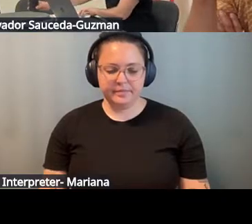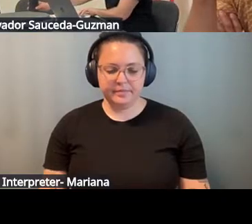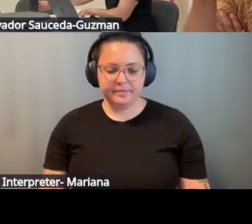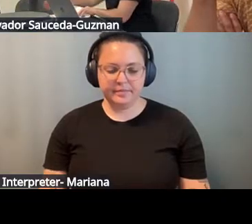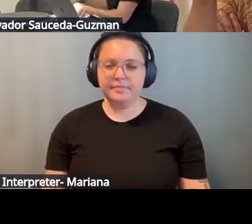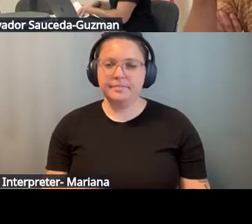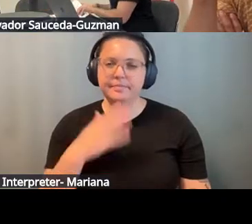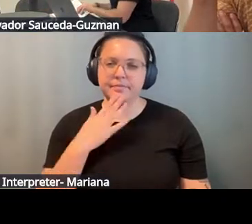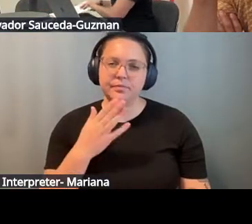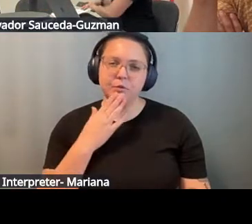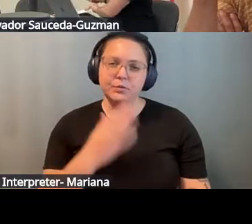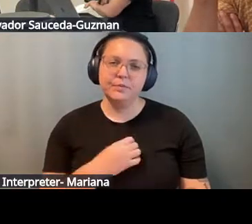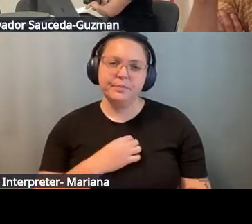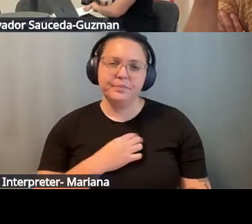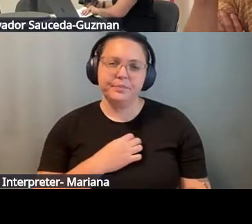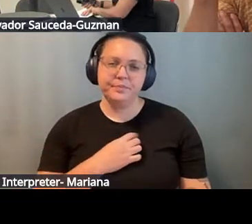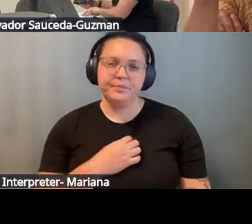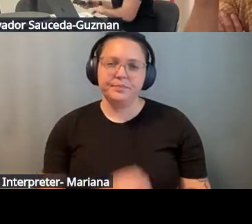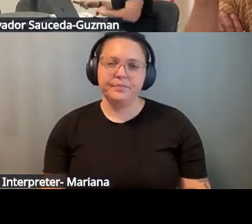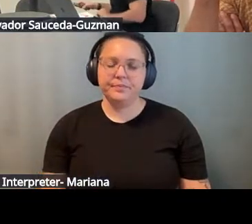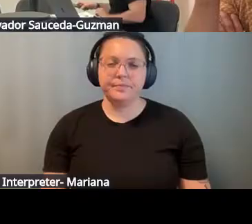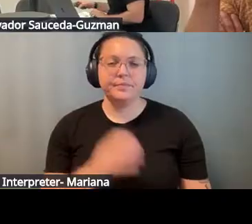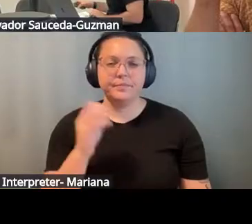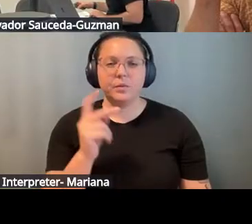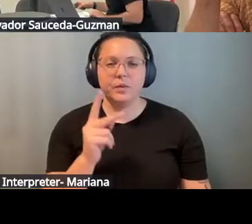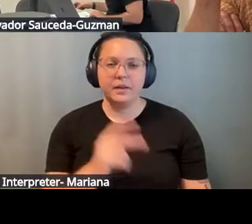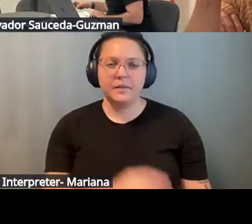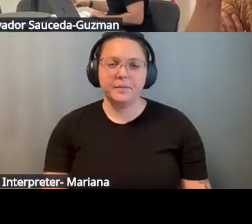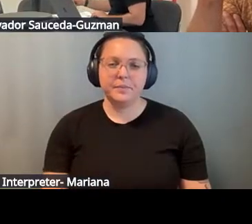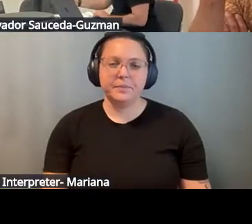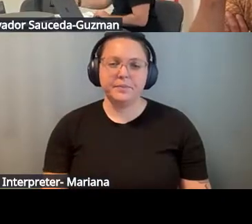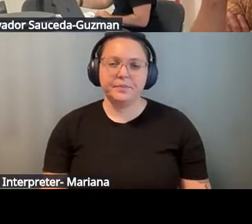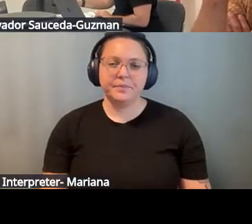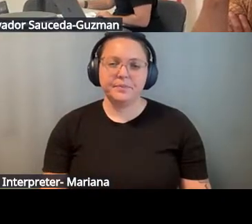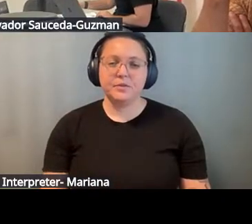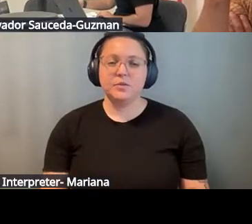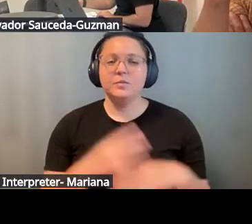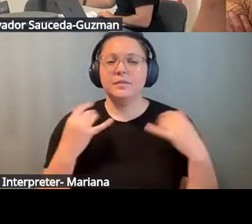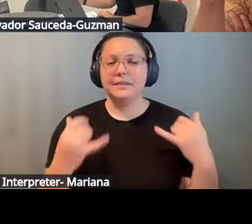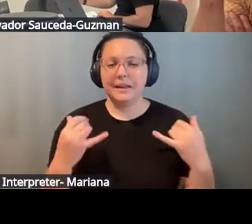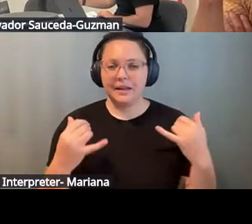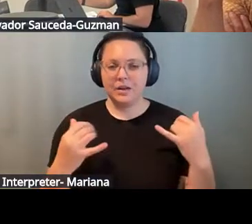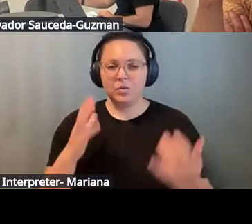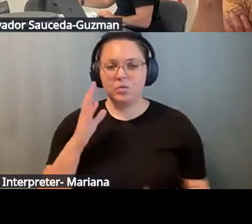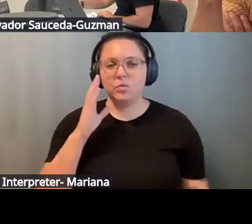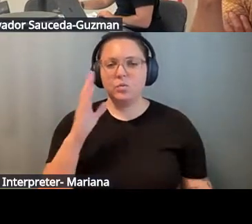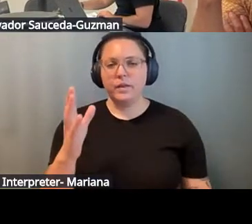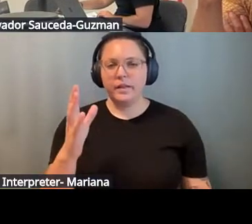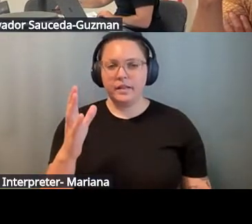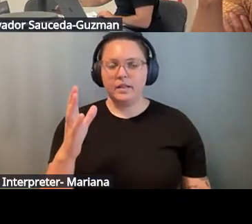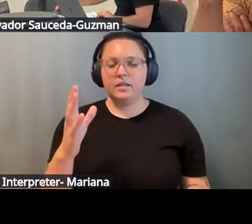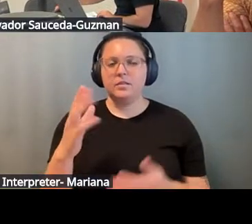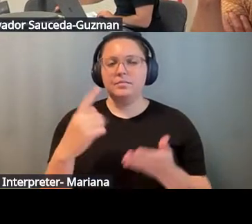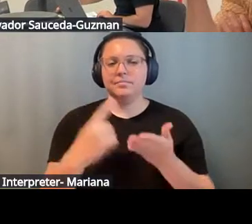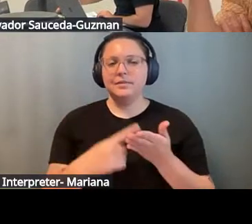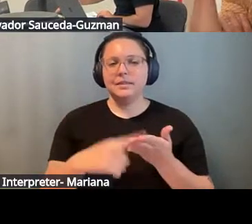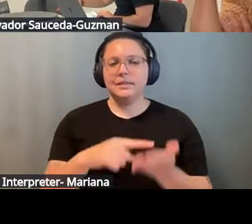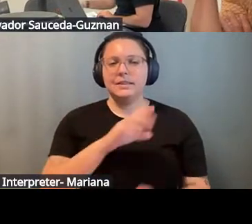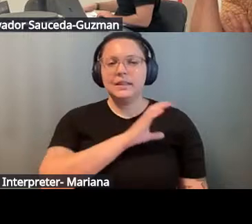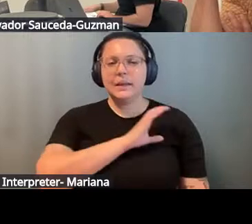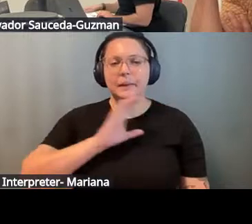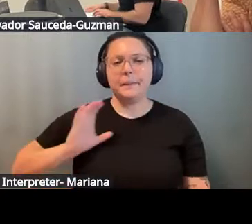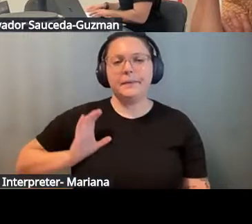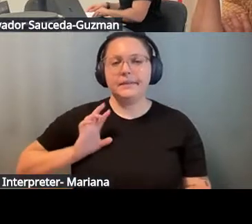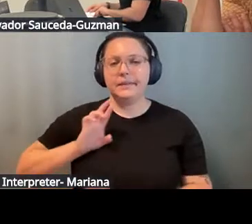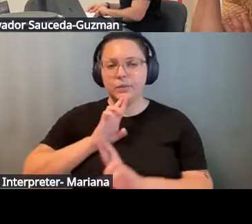Thank you. Okay, so now we're going to go to committee reports. Do